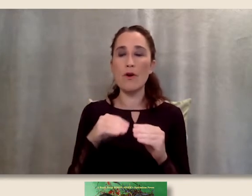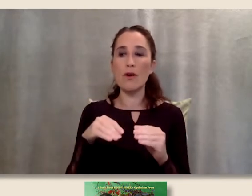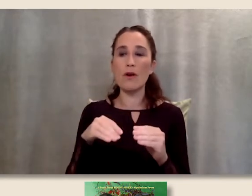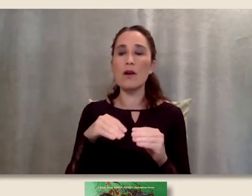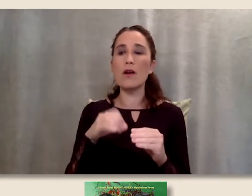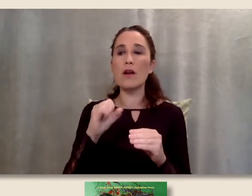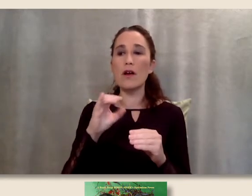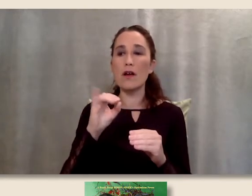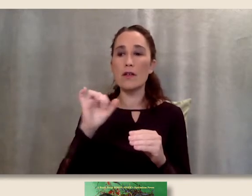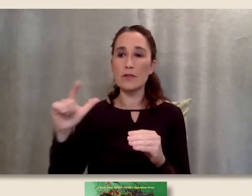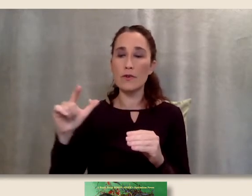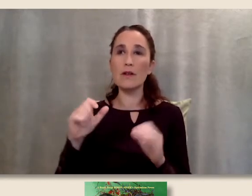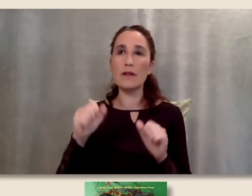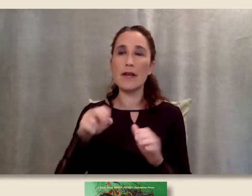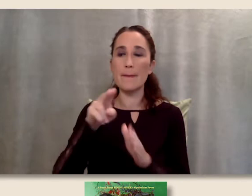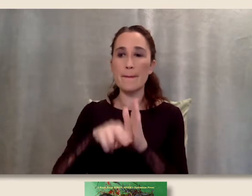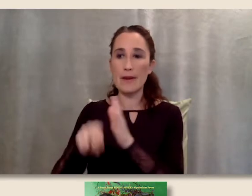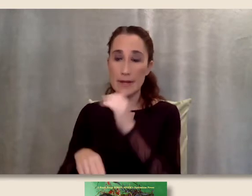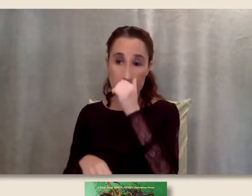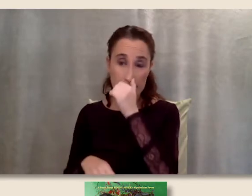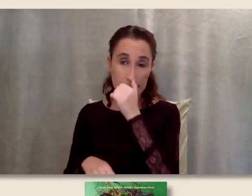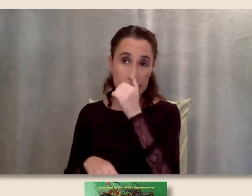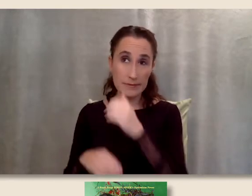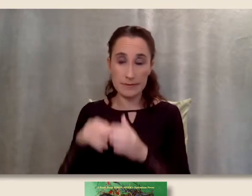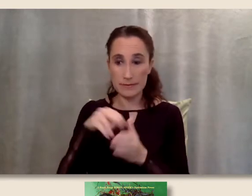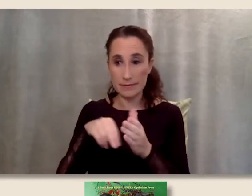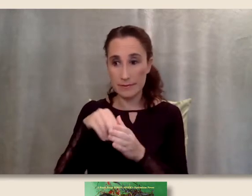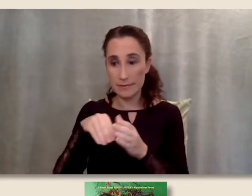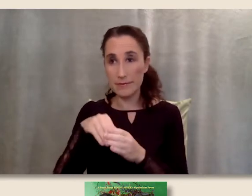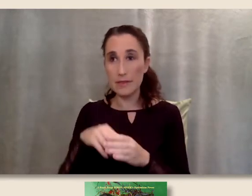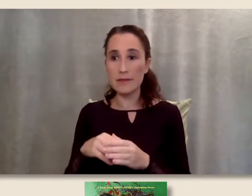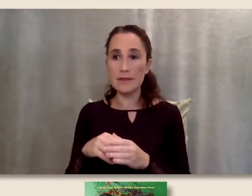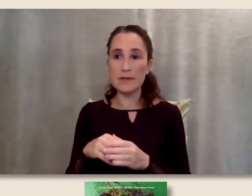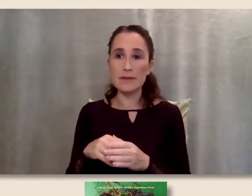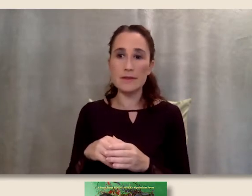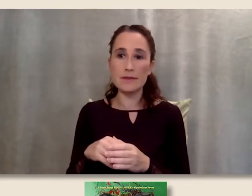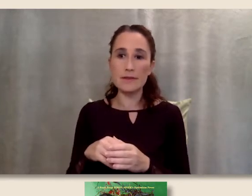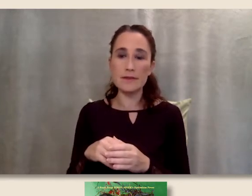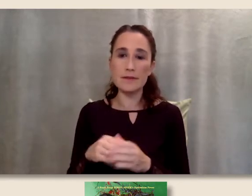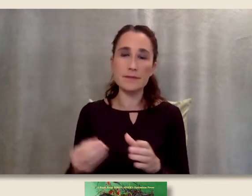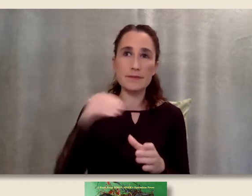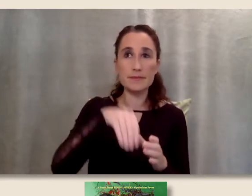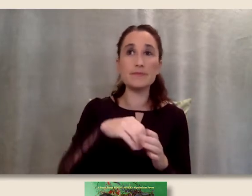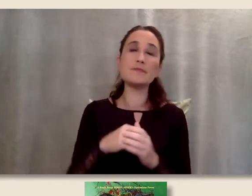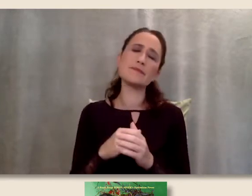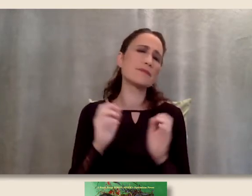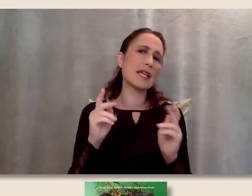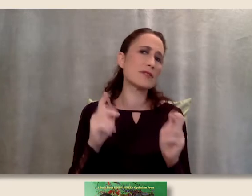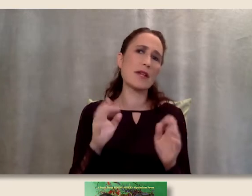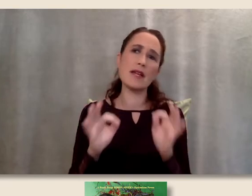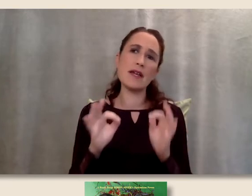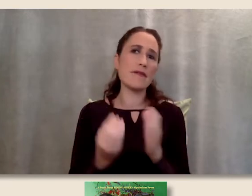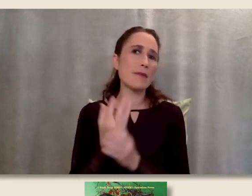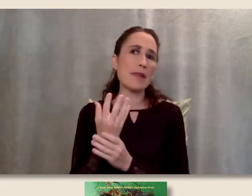can bury it. So I'm just going to go into this bag right here, take a little spoonful, just place this in. And it's okay if the plant